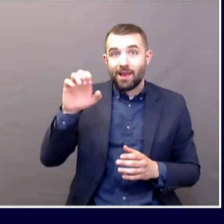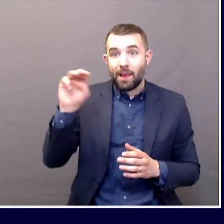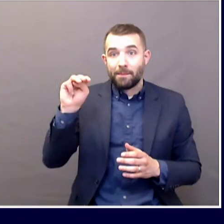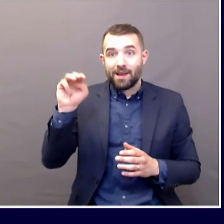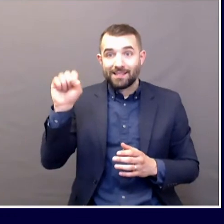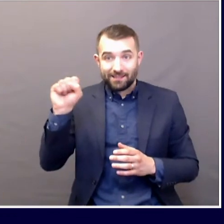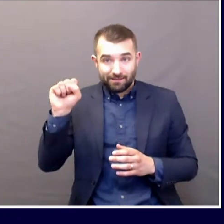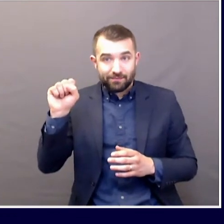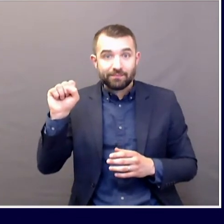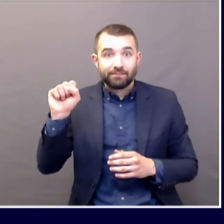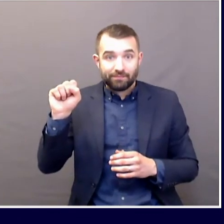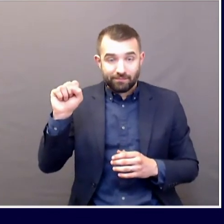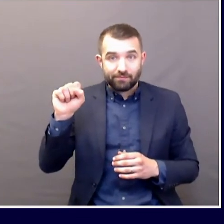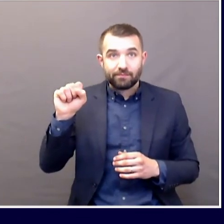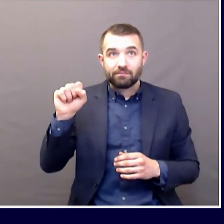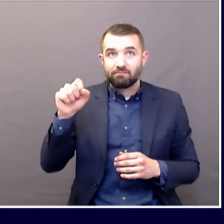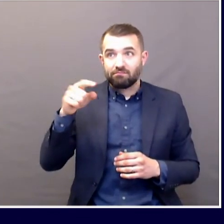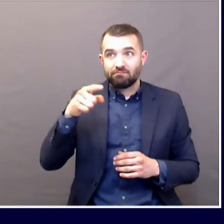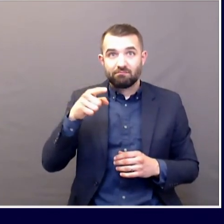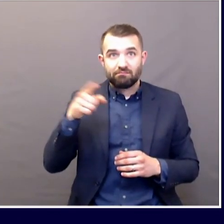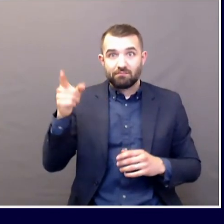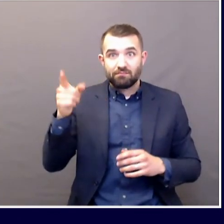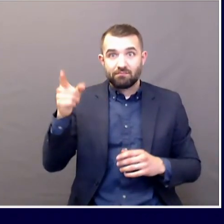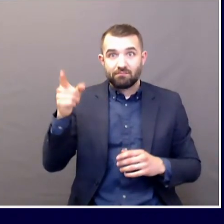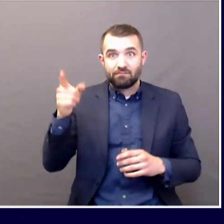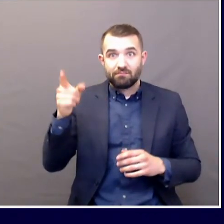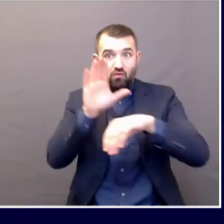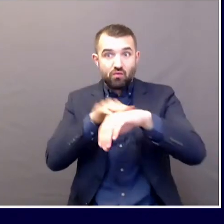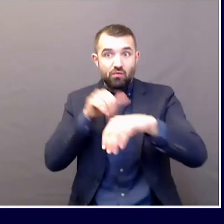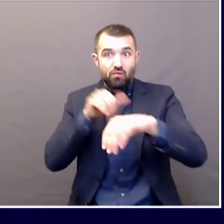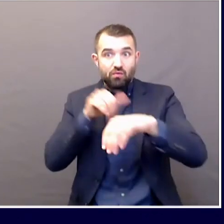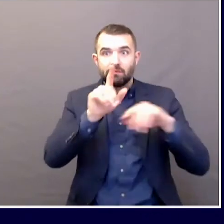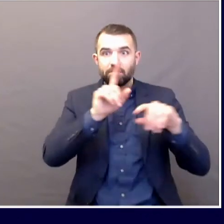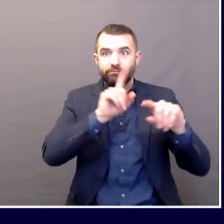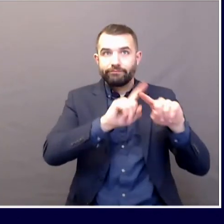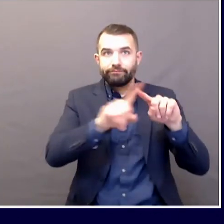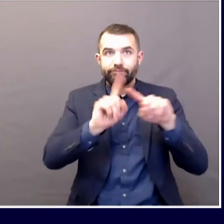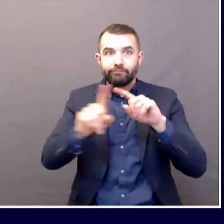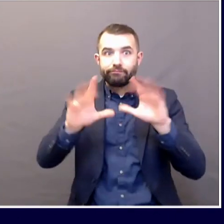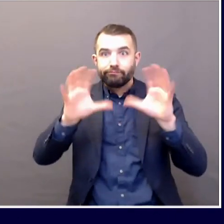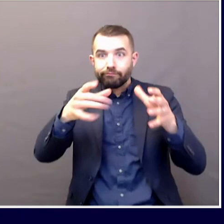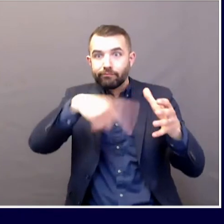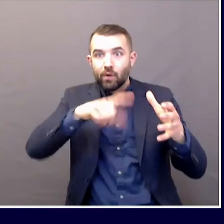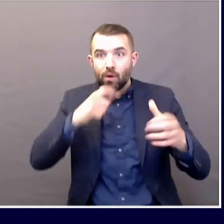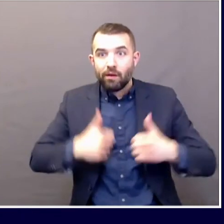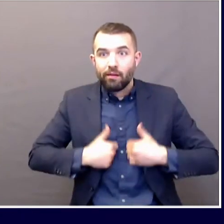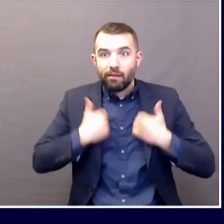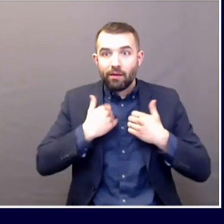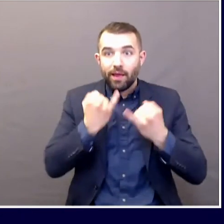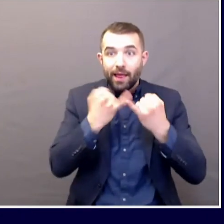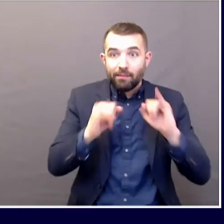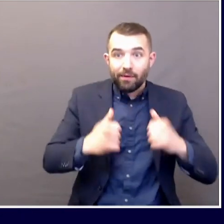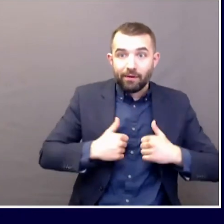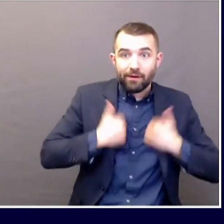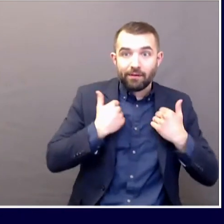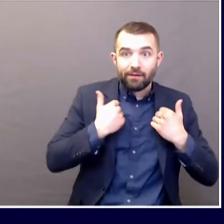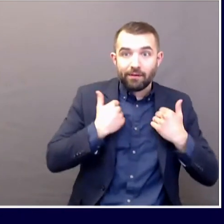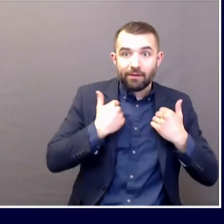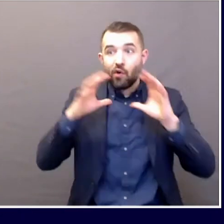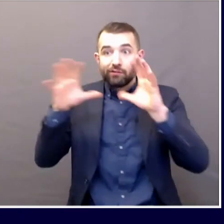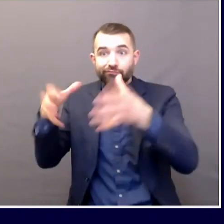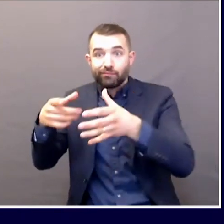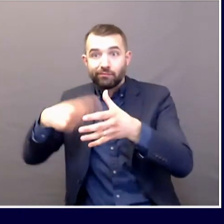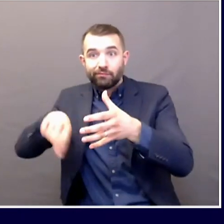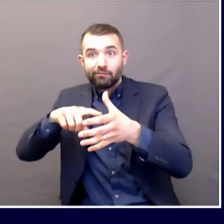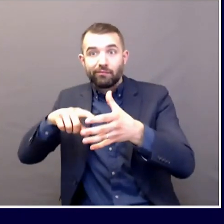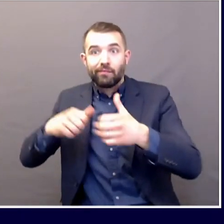into the field for different types of congregate living, whether that's independent living or other types of congregate settings. It